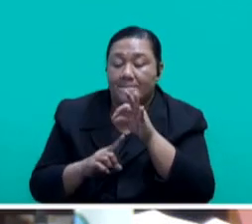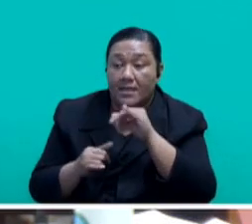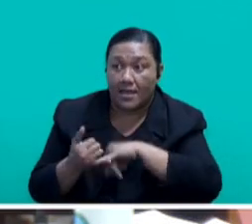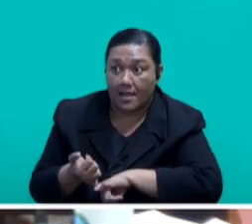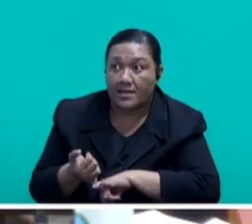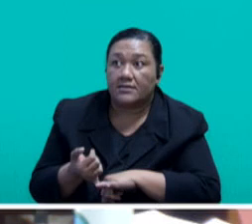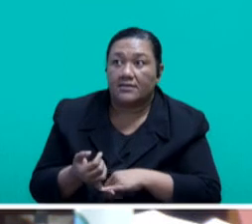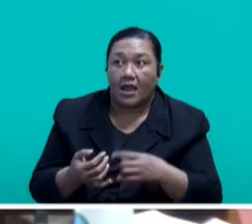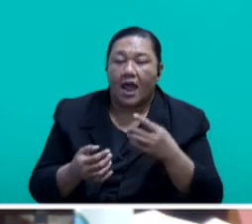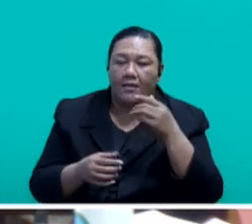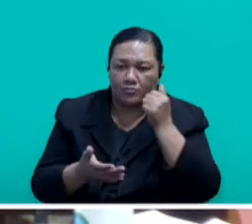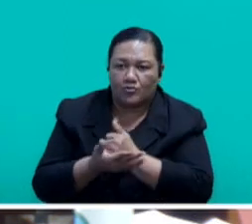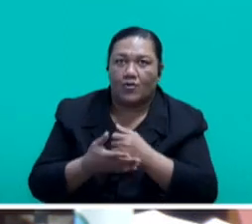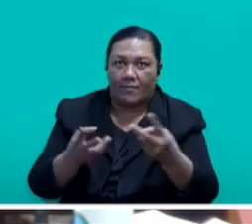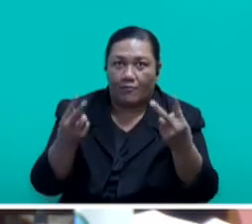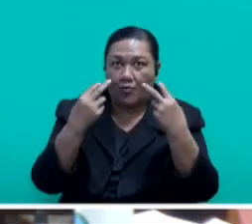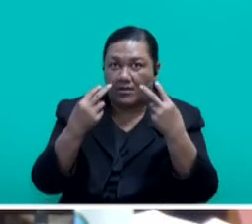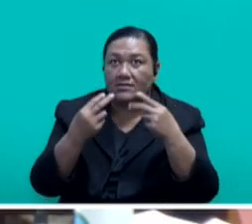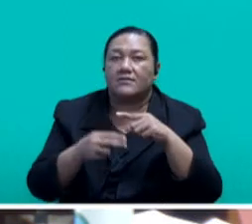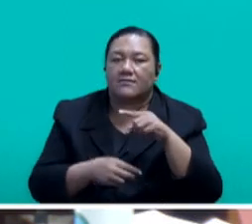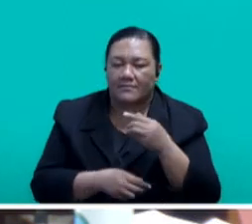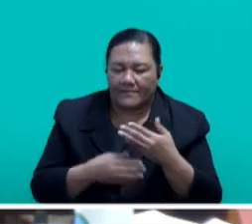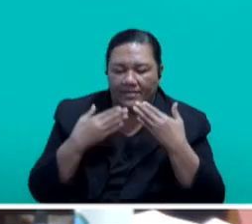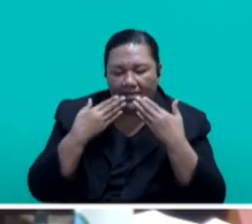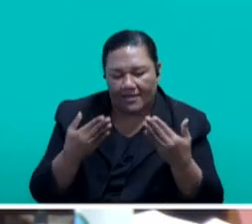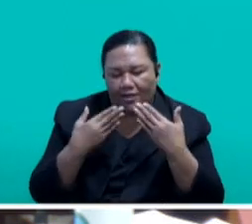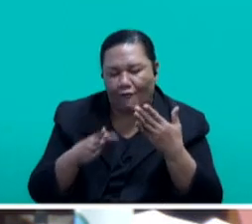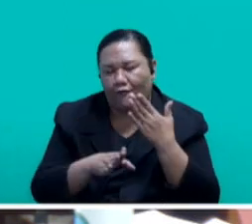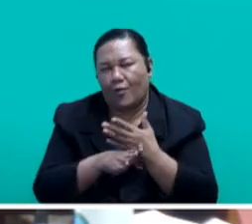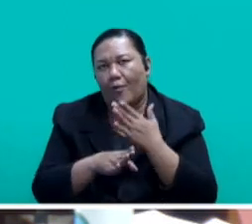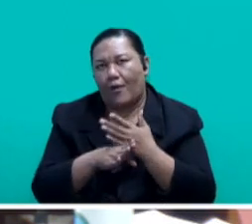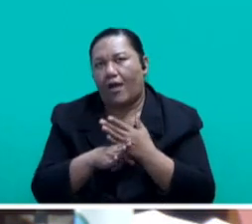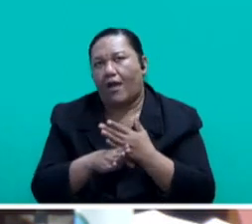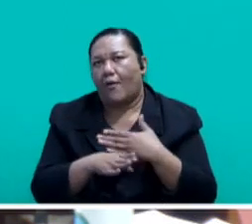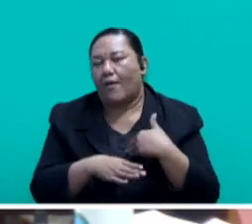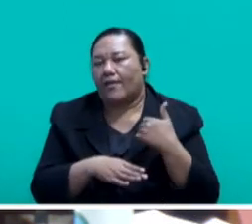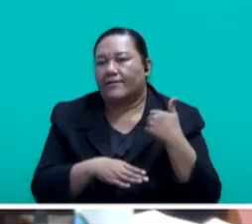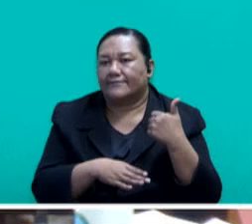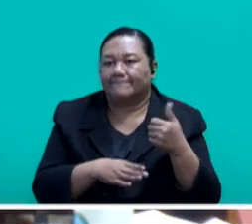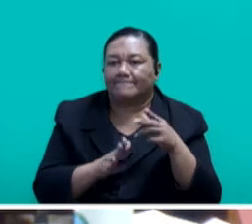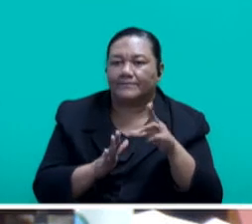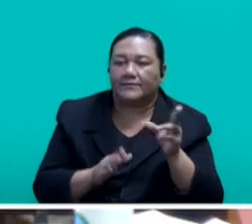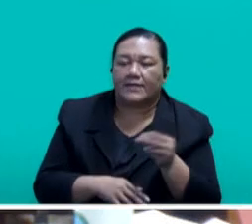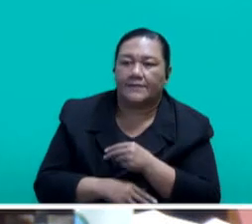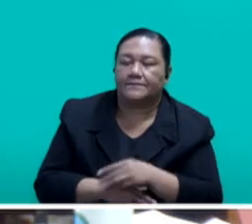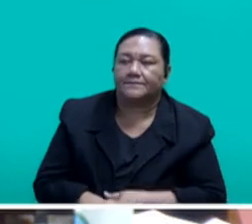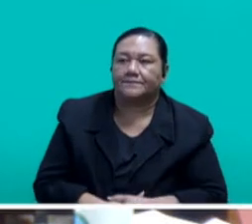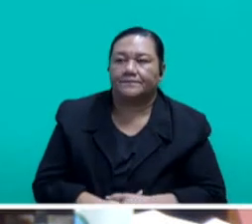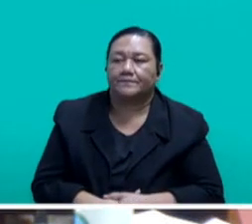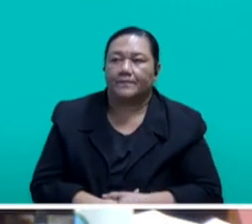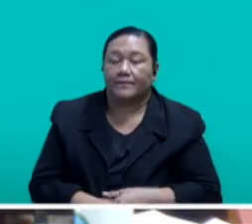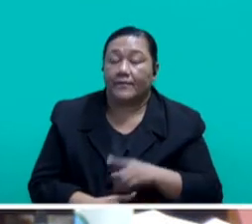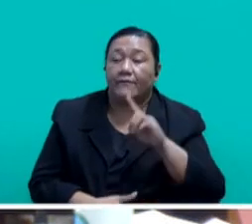Thank you for a job well done. Mr. Speaker, this will be the first of many budgets that will be